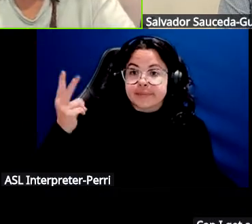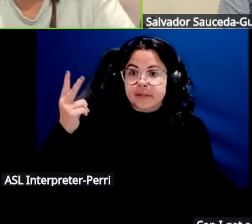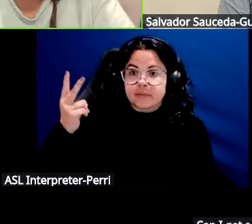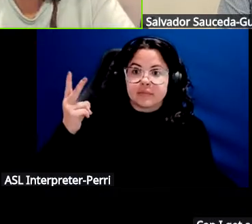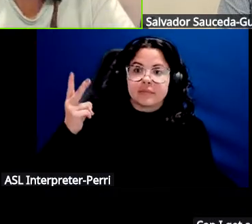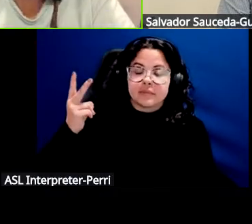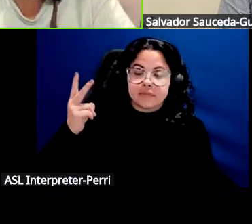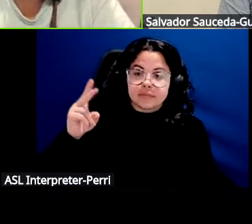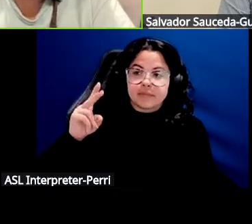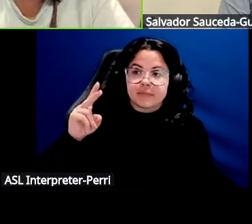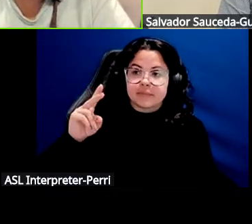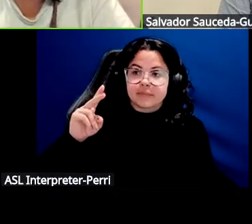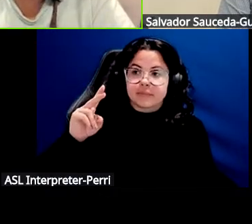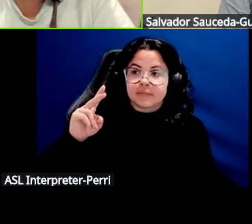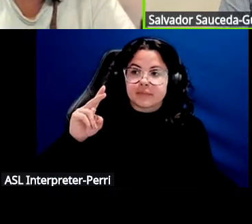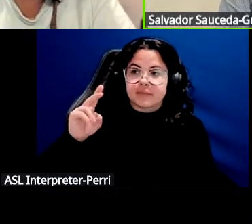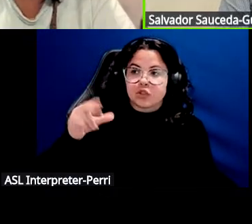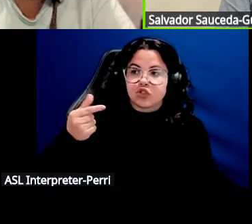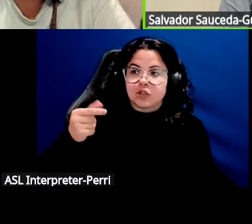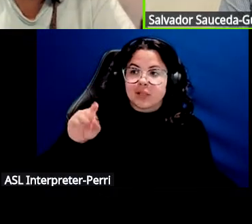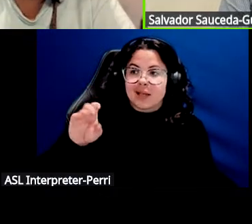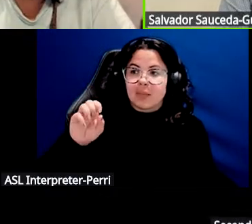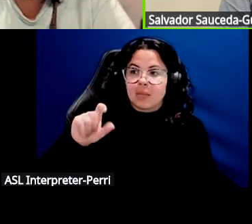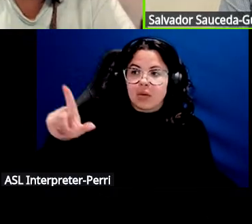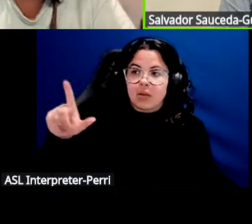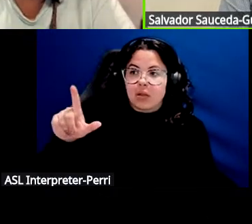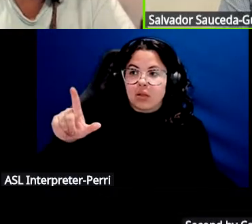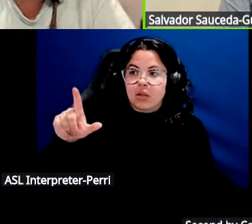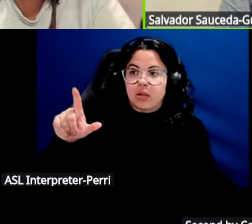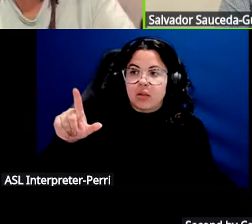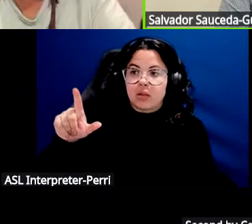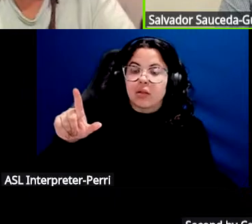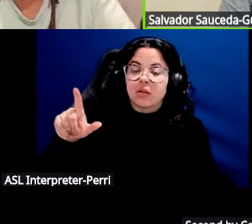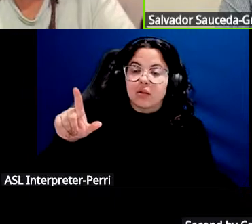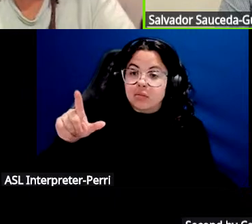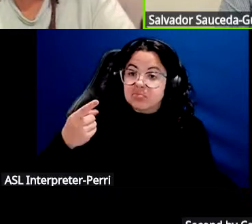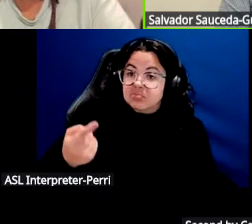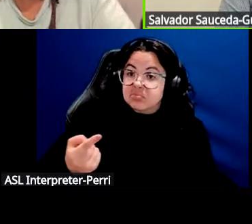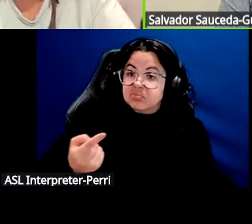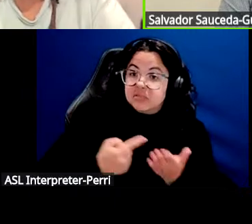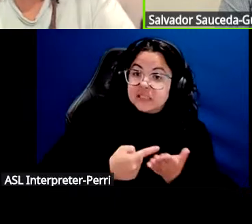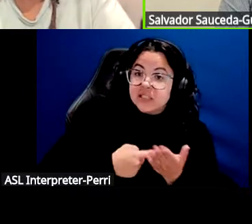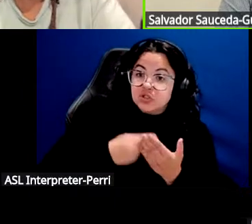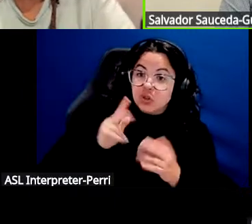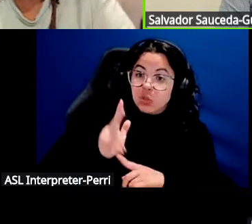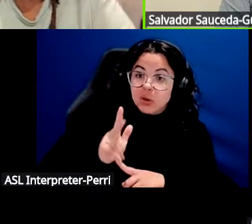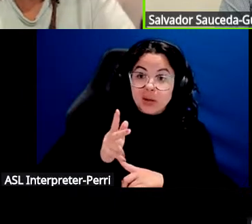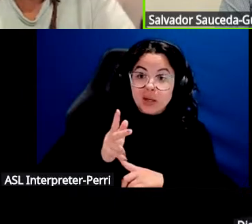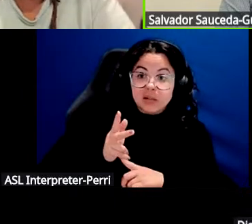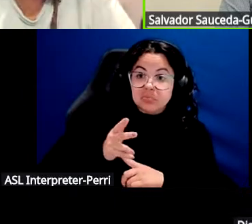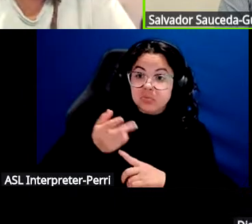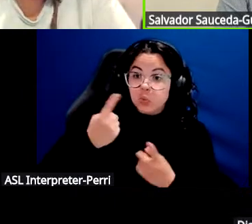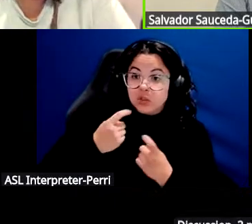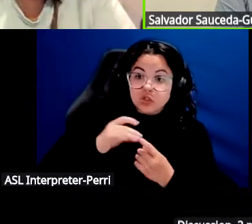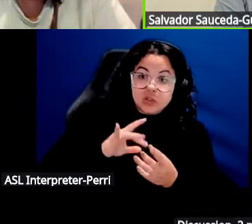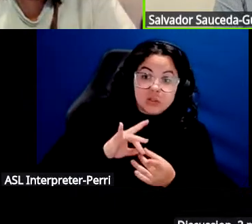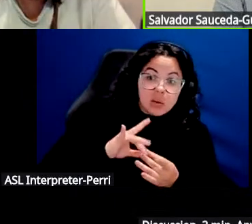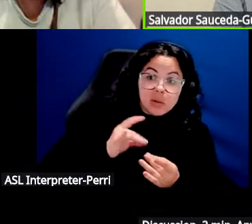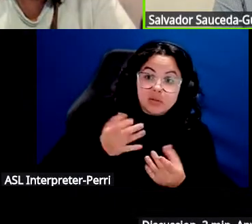Second. Second by Commissioner G. Campbell. Discussion, 3 minutes. Anyone have questions or